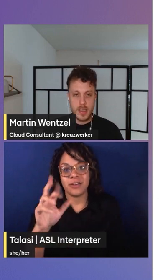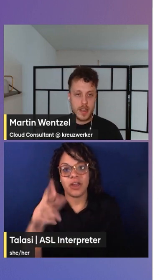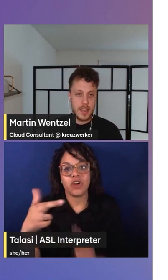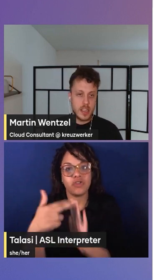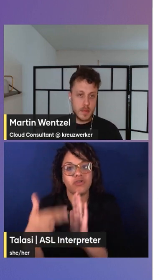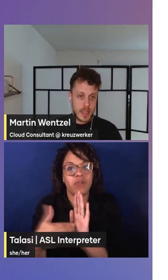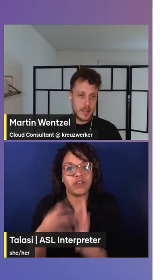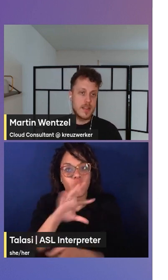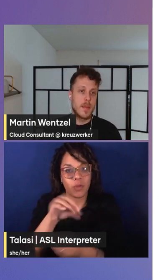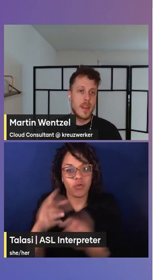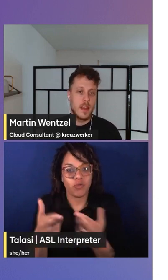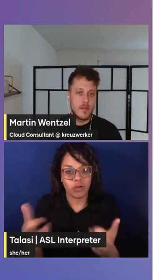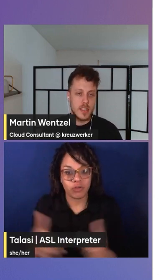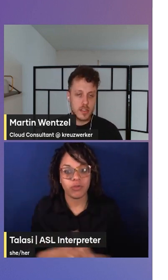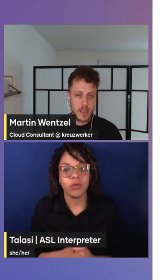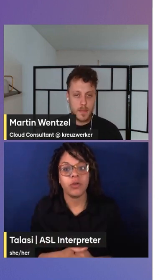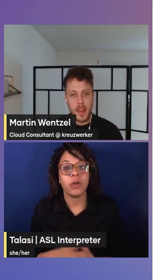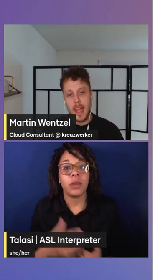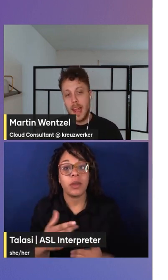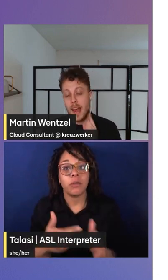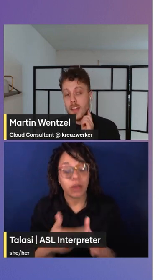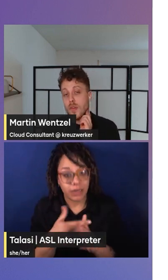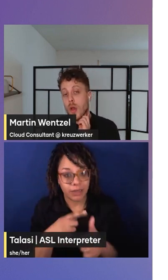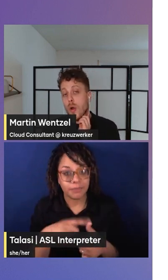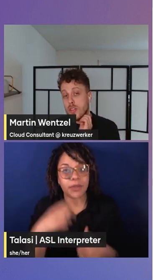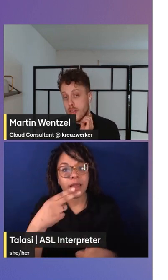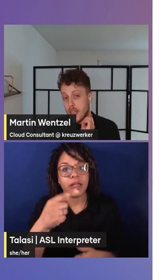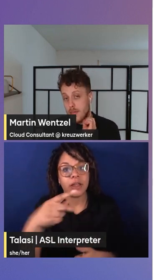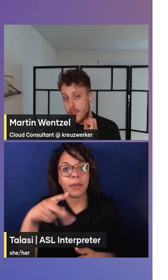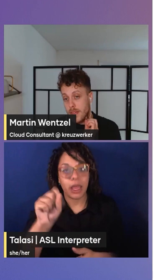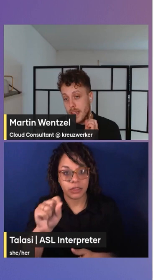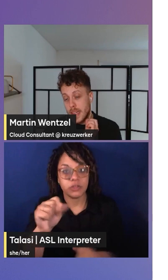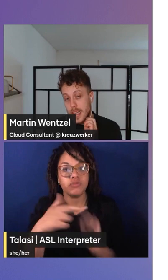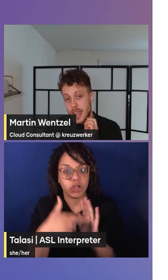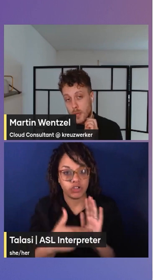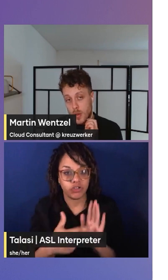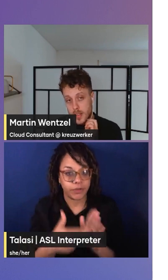So we need an HTTPS registry, and then we also